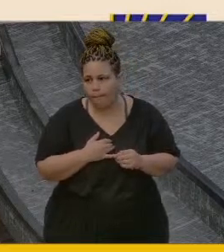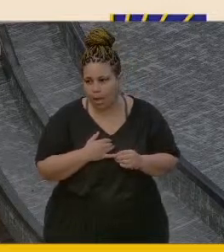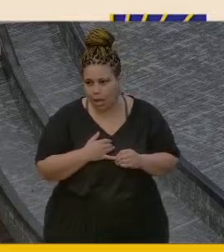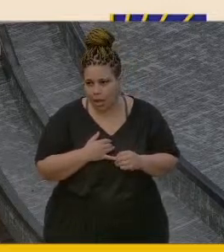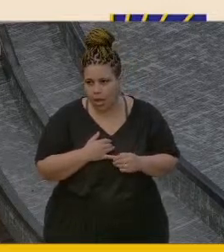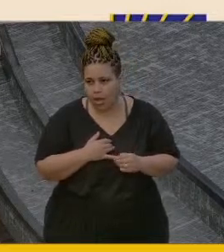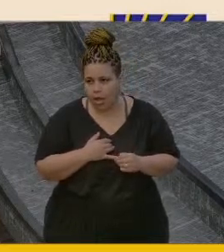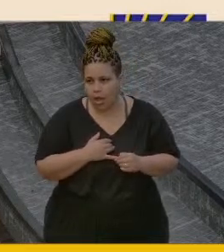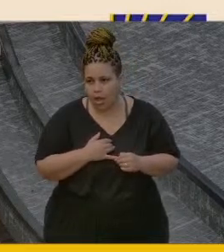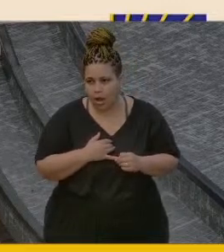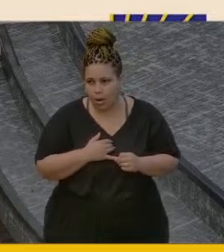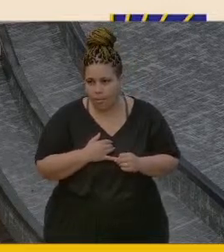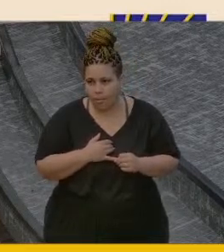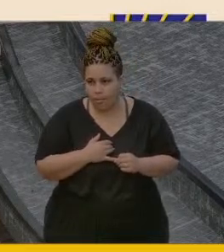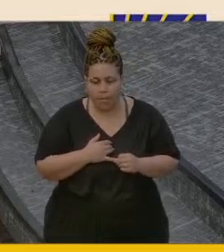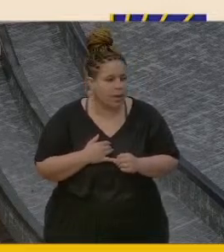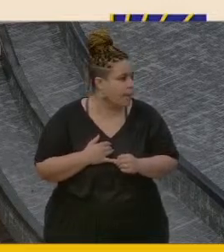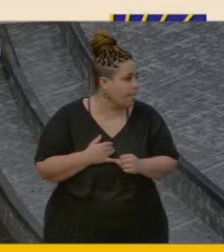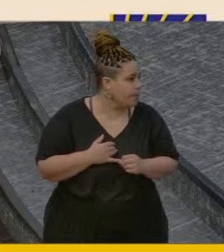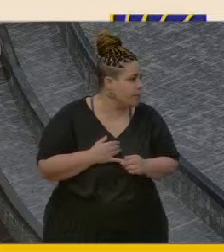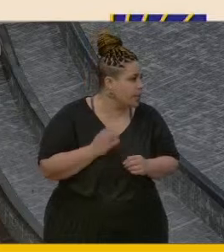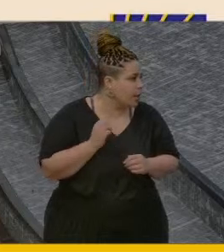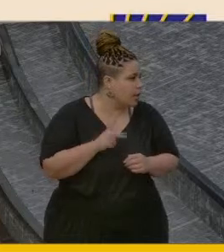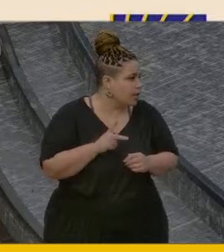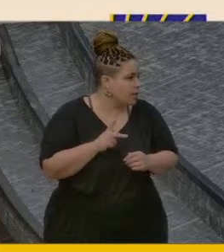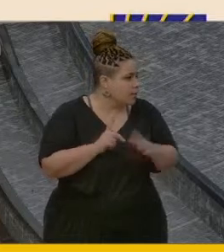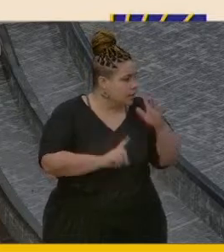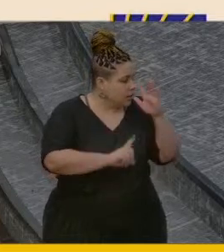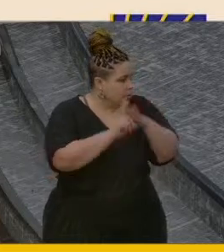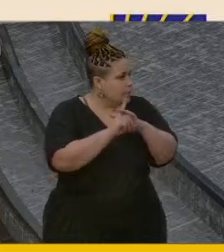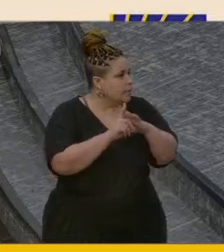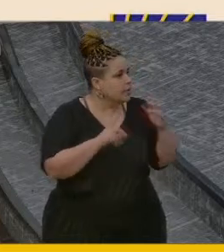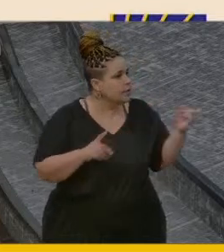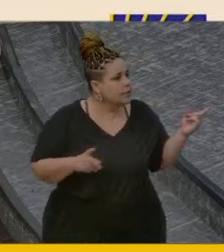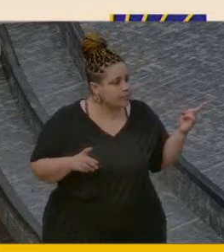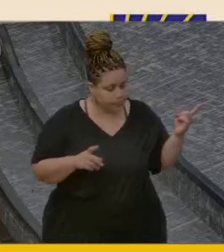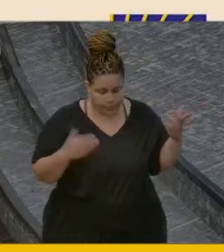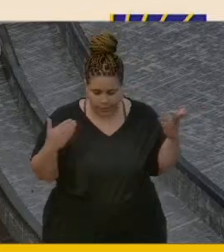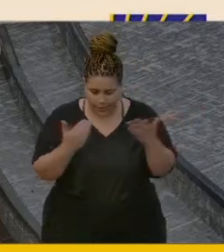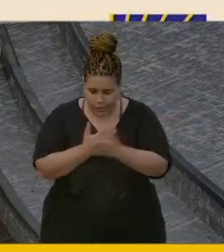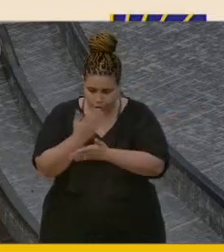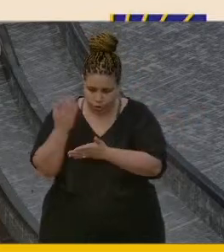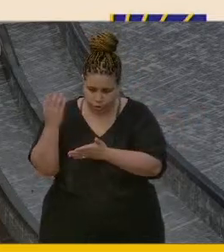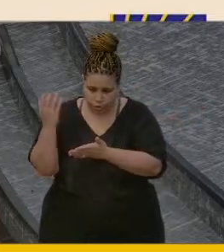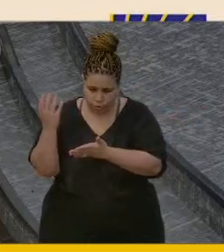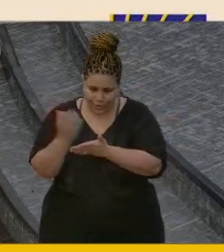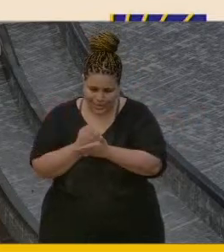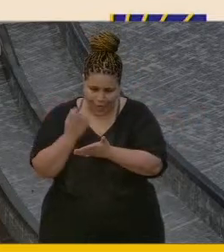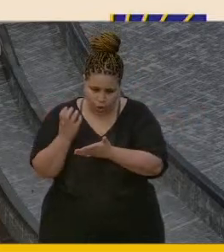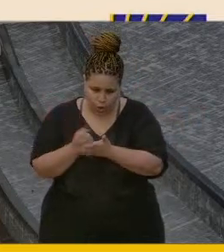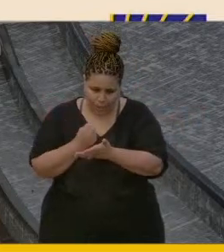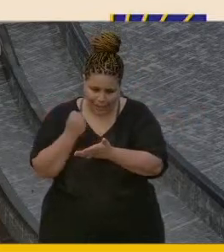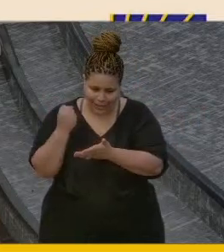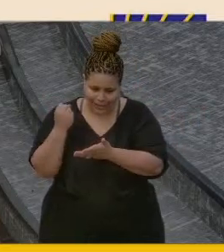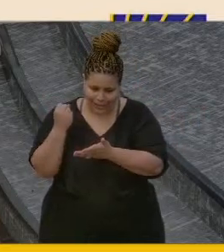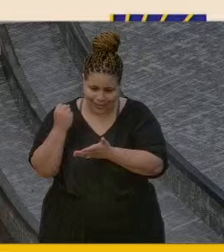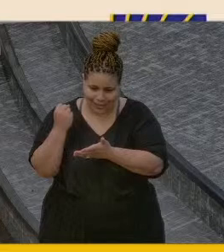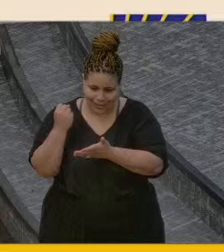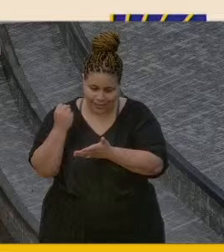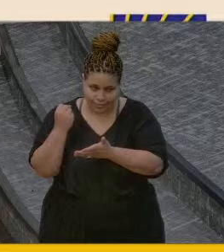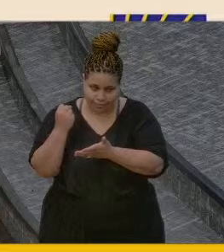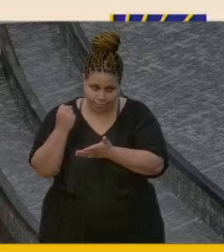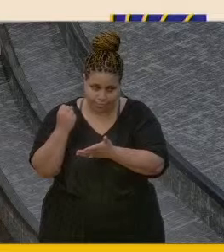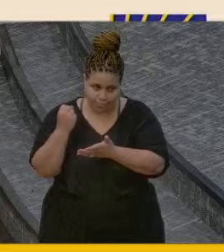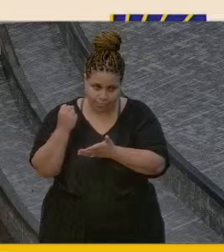Okay, that triggered another question. Okay. The new salary scale that's already gone into effect, that's fiscal year 22,